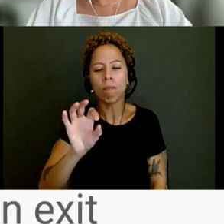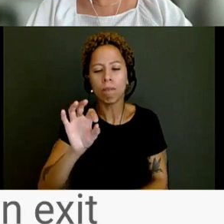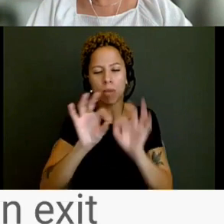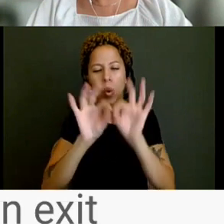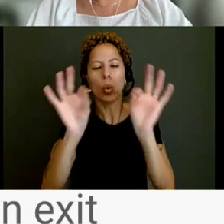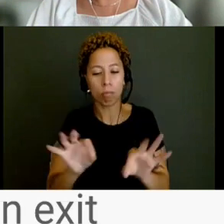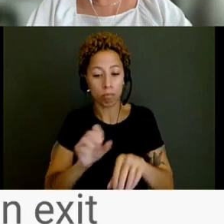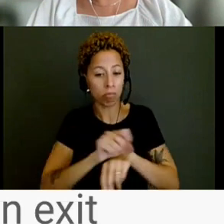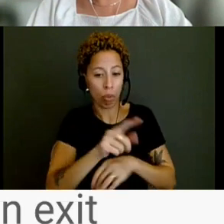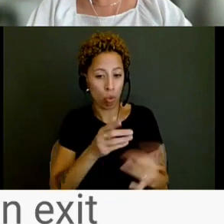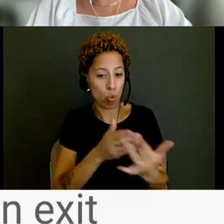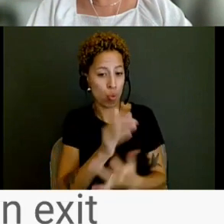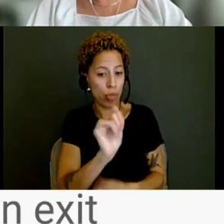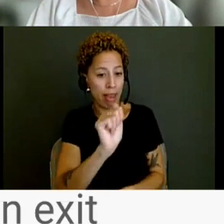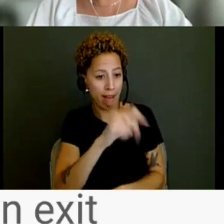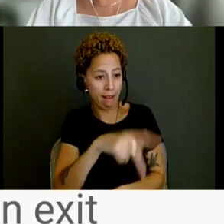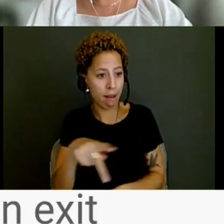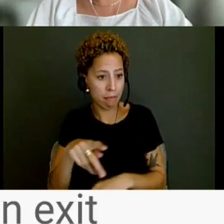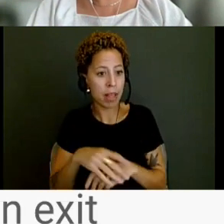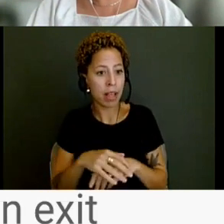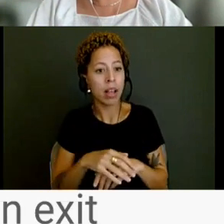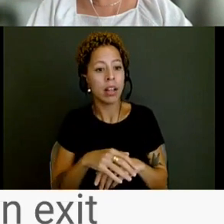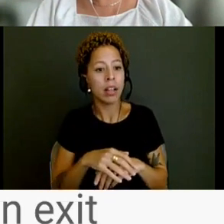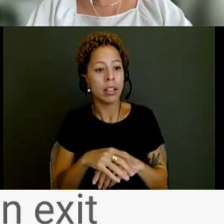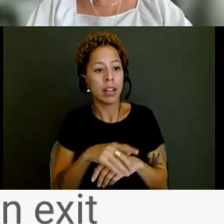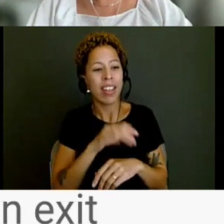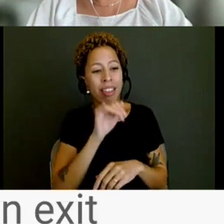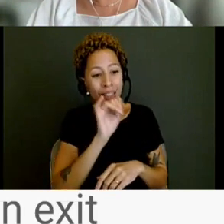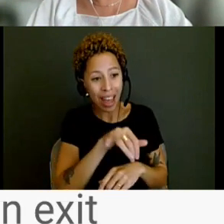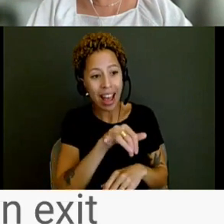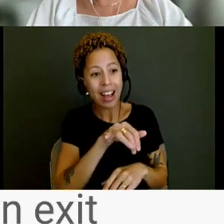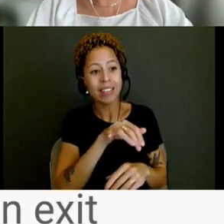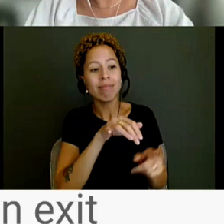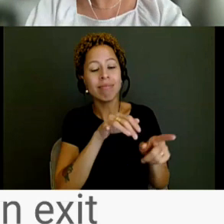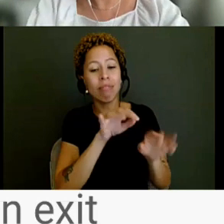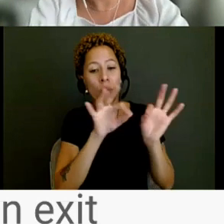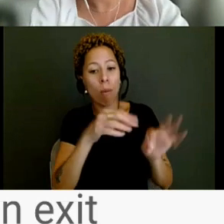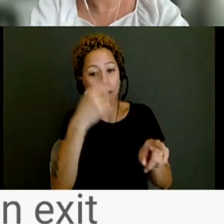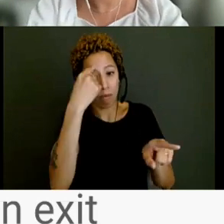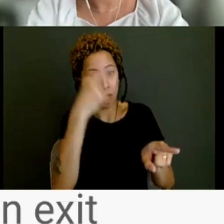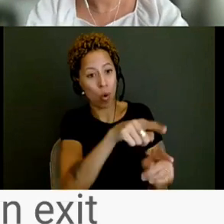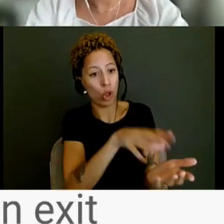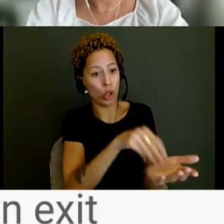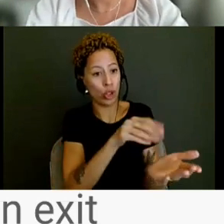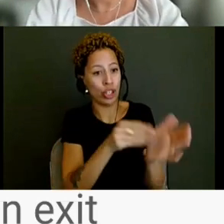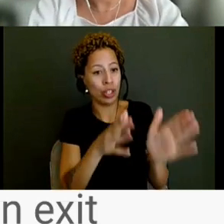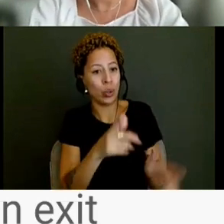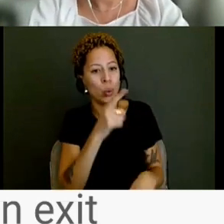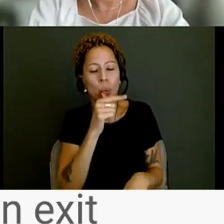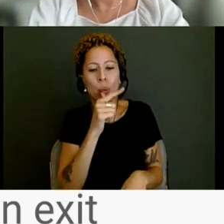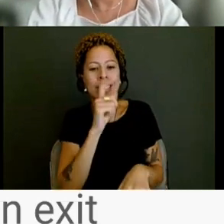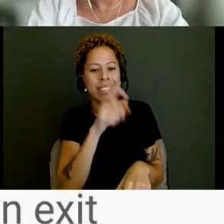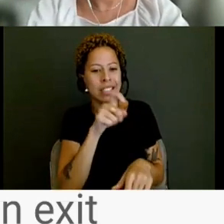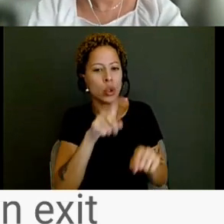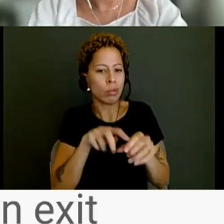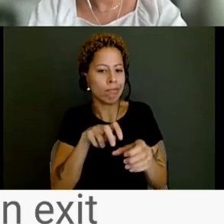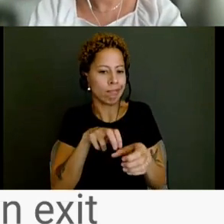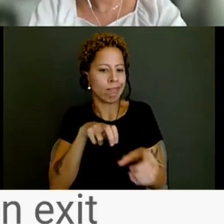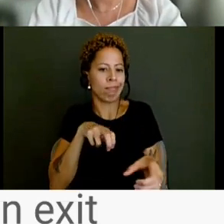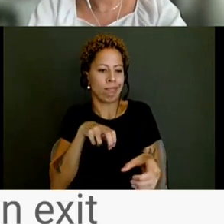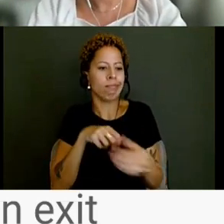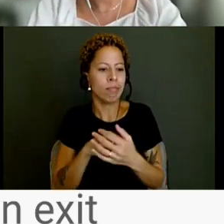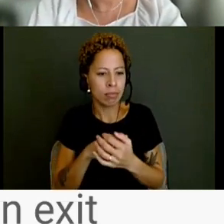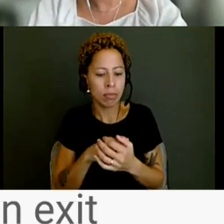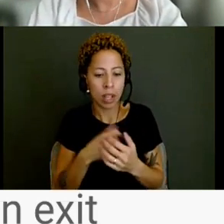learning. It was unexpected, so we didn't have a chance to get it done ahead of time. Being able to send the link over the phone or